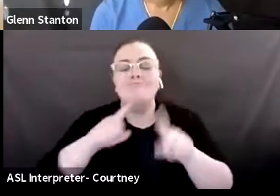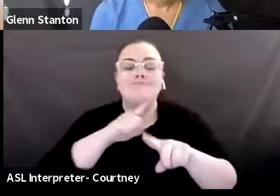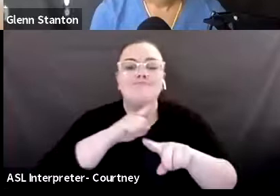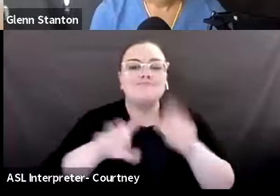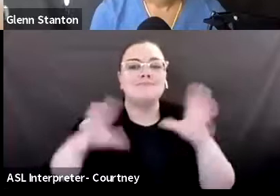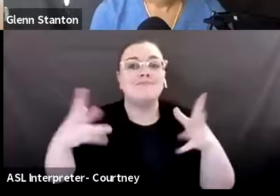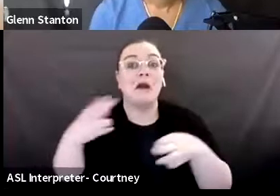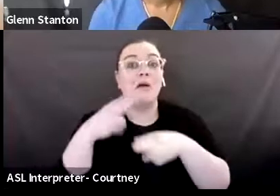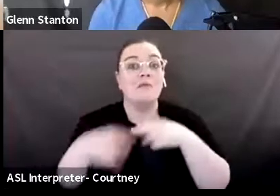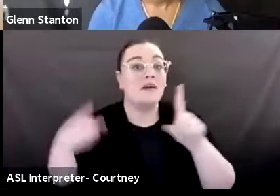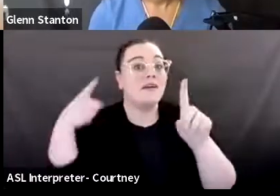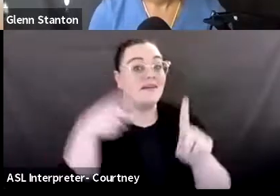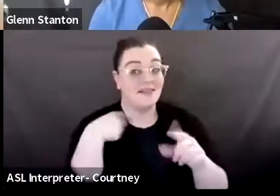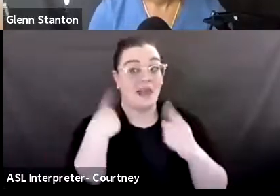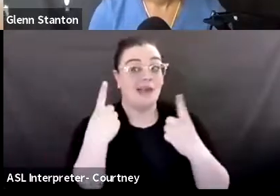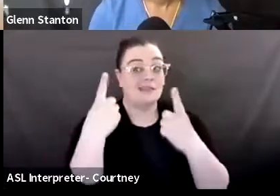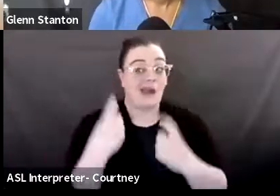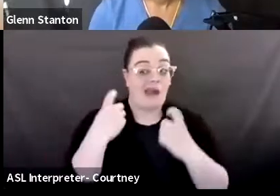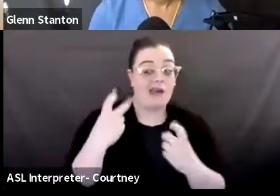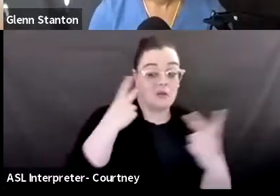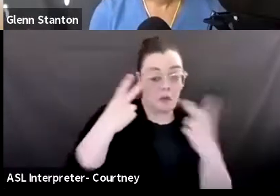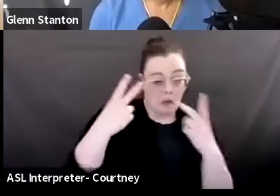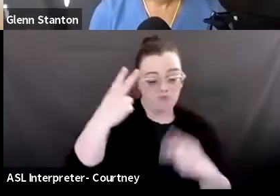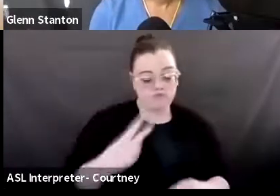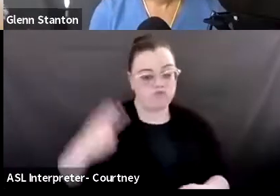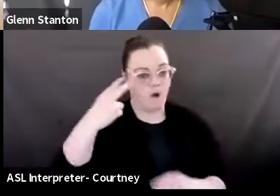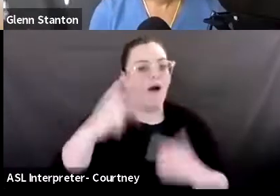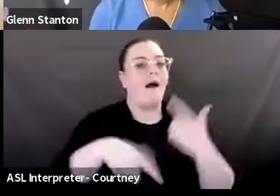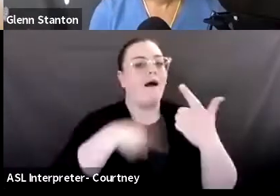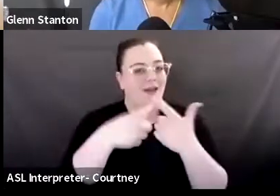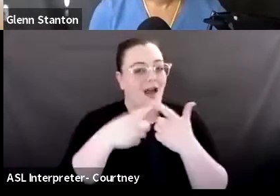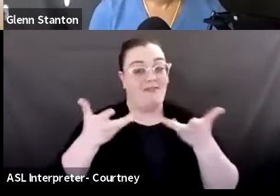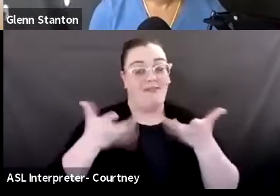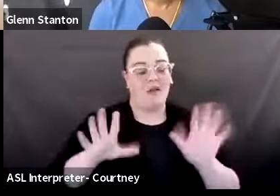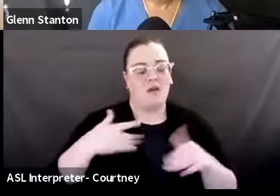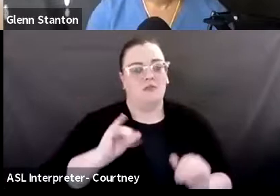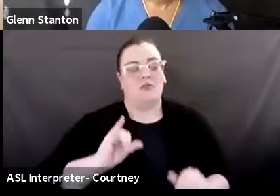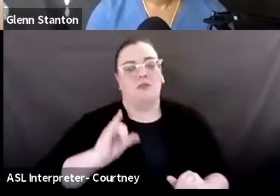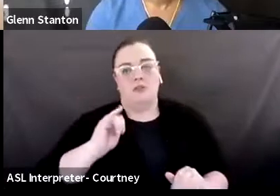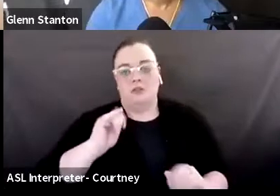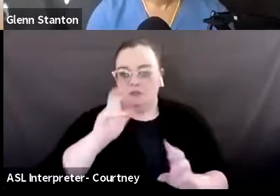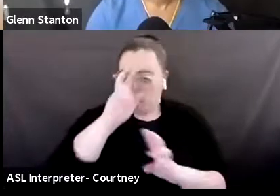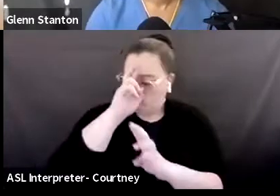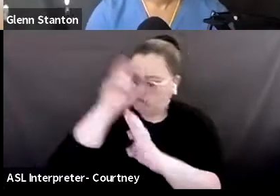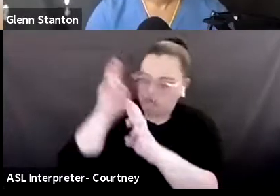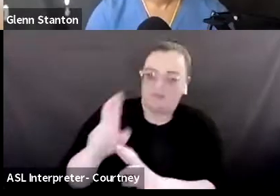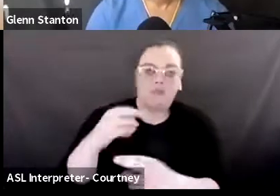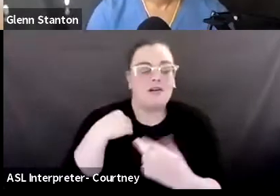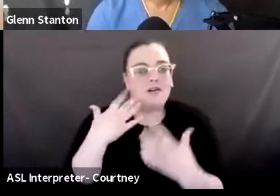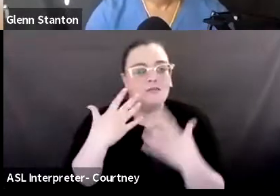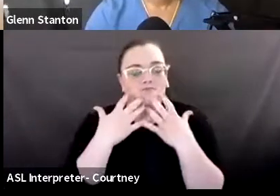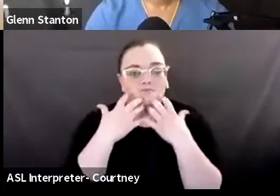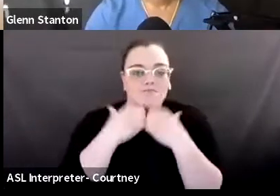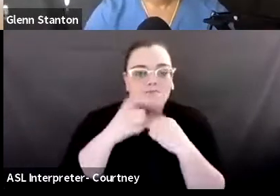say, I came away from this little test with so much regard and affection